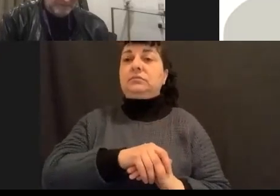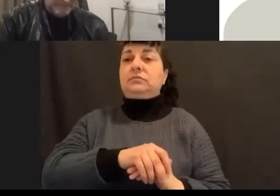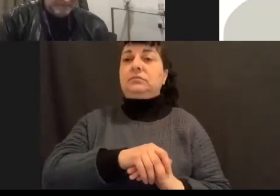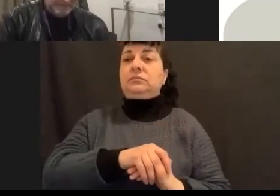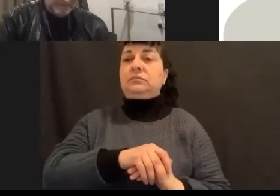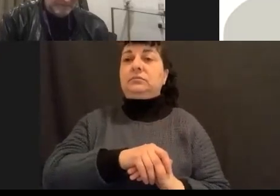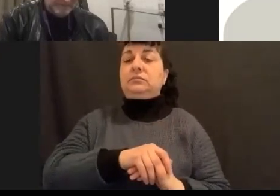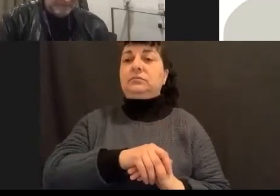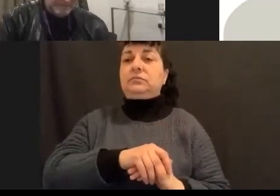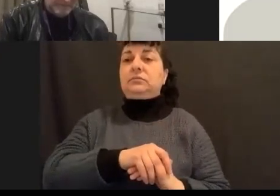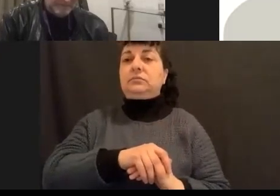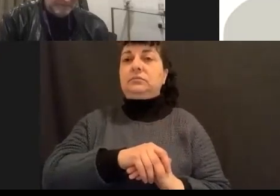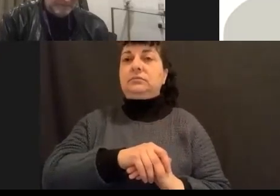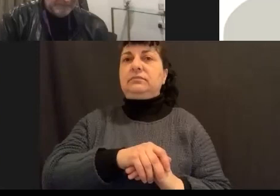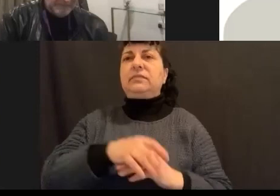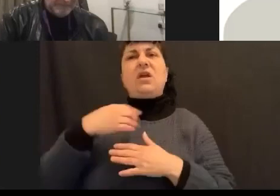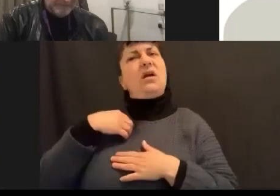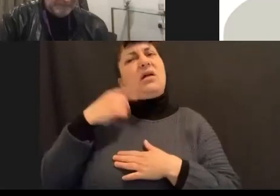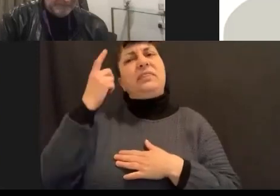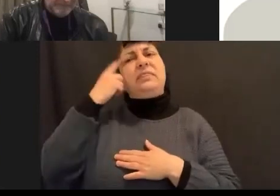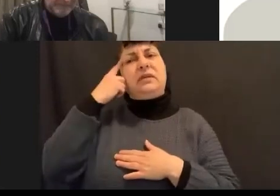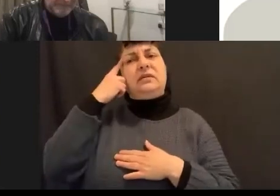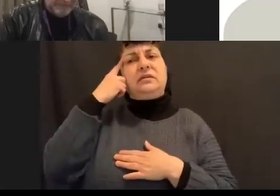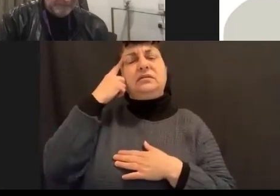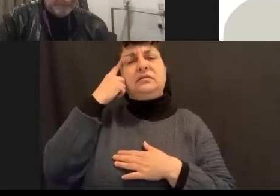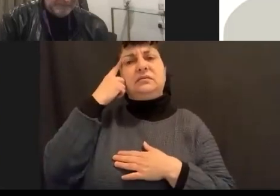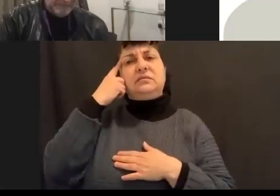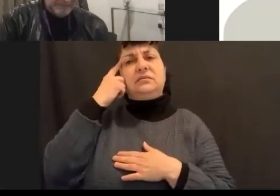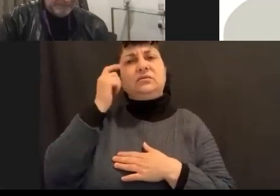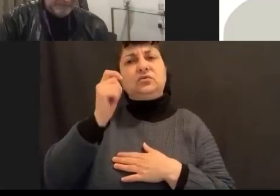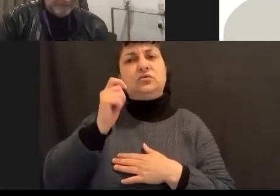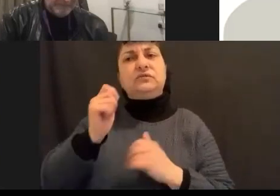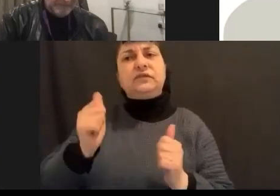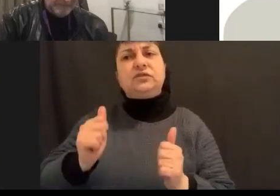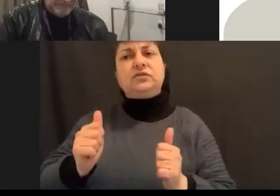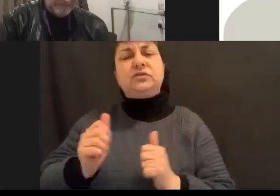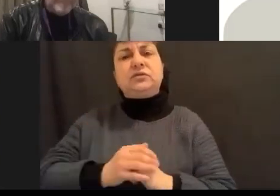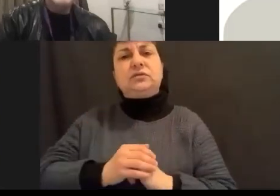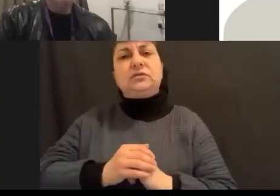So I think we're almost there.